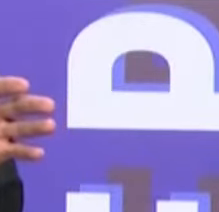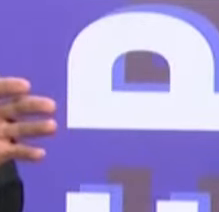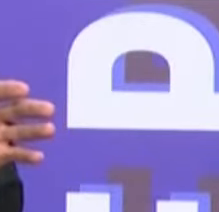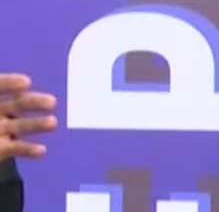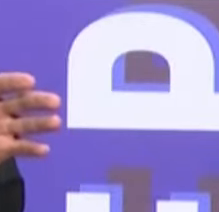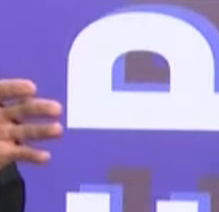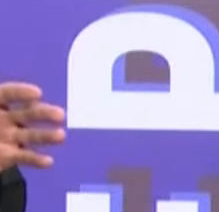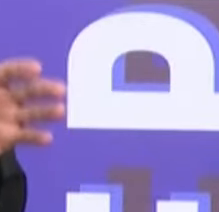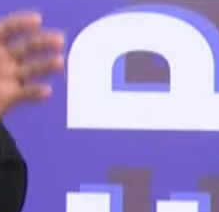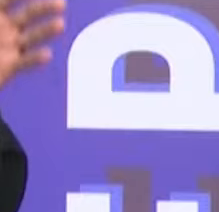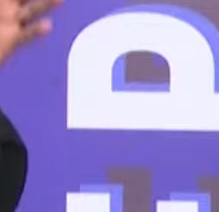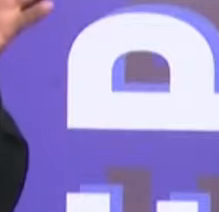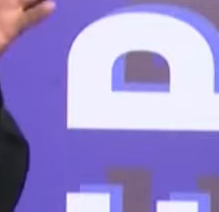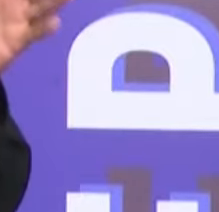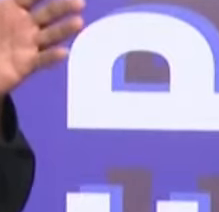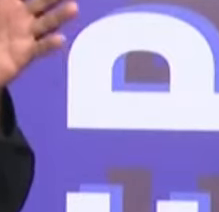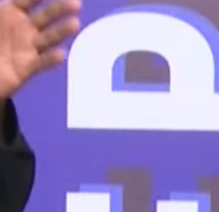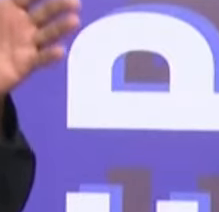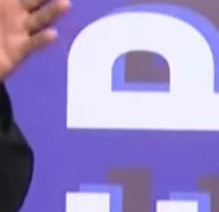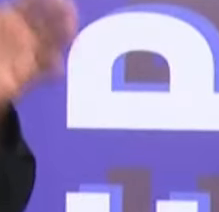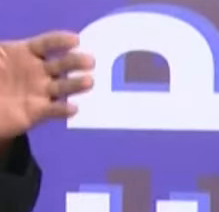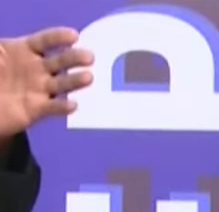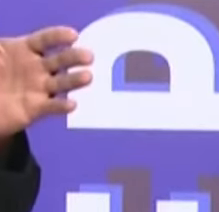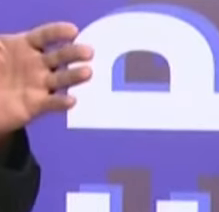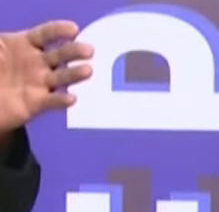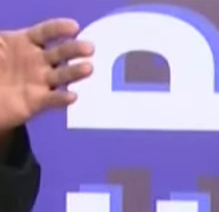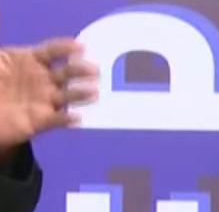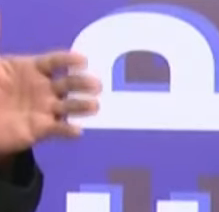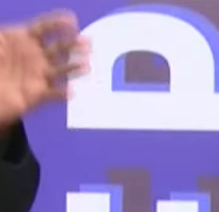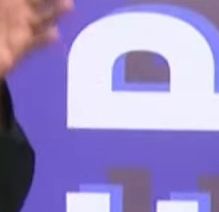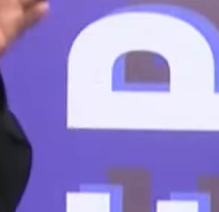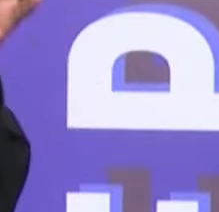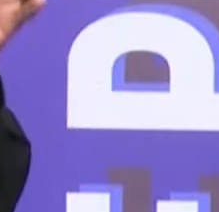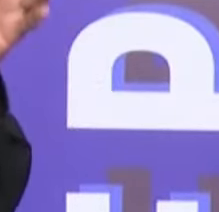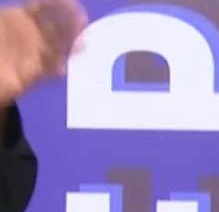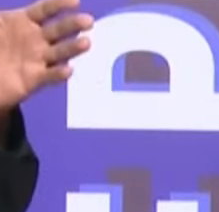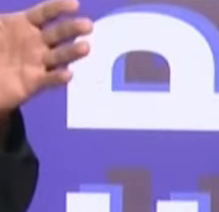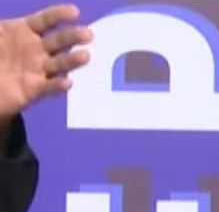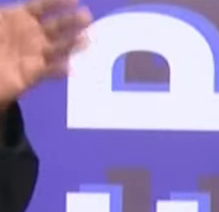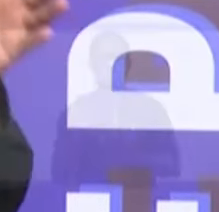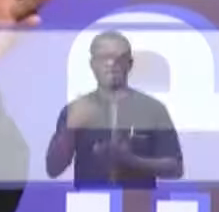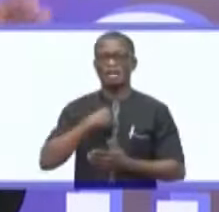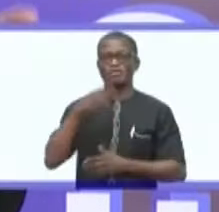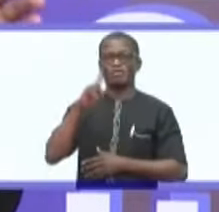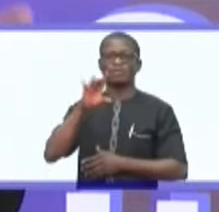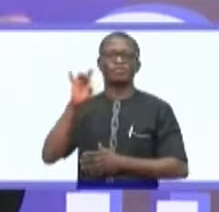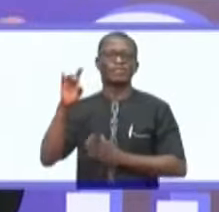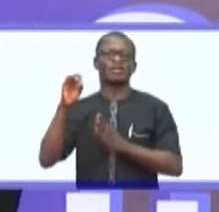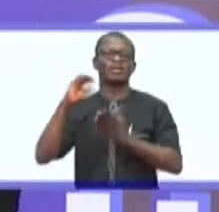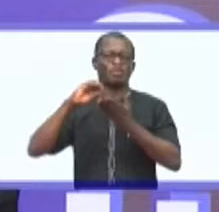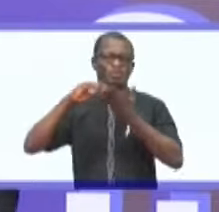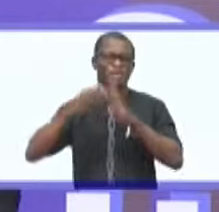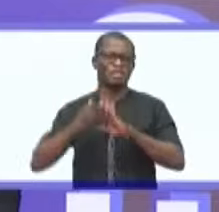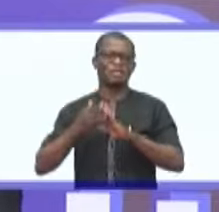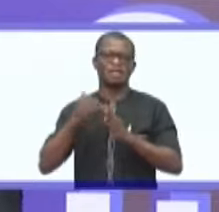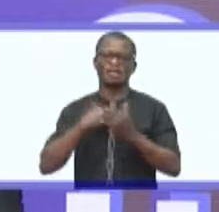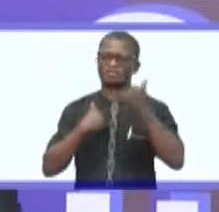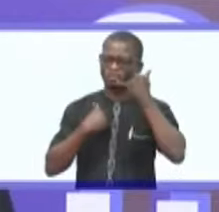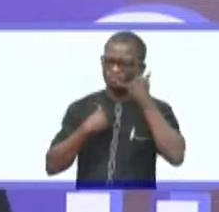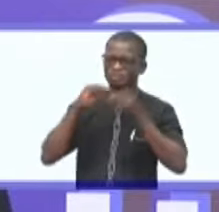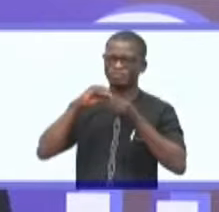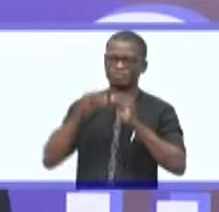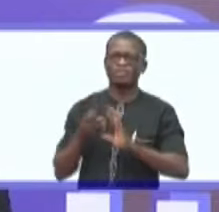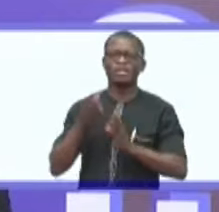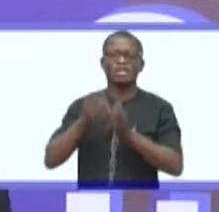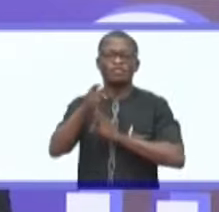community, we hold you responsible. And we have 180 communities where we have a telephone line connected and everything. If you